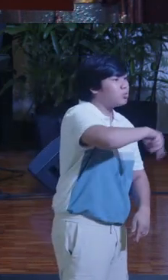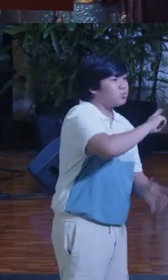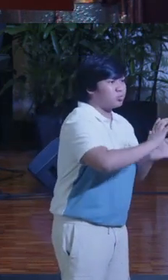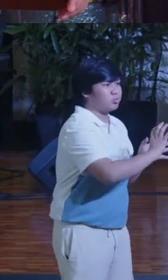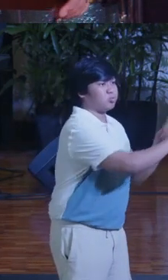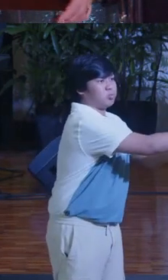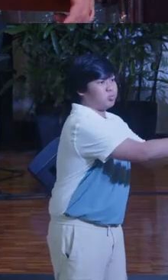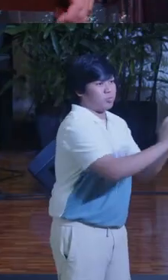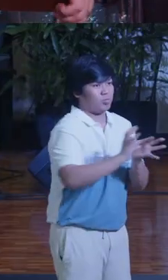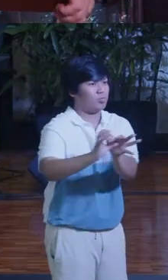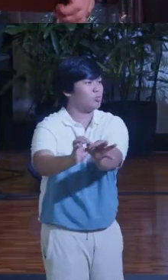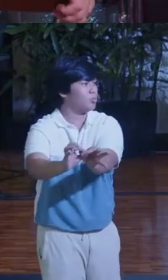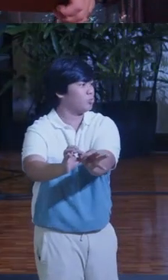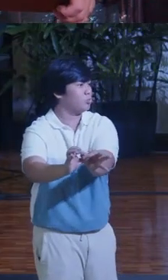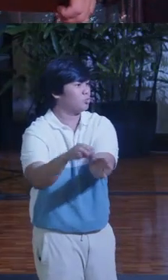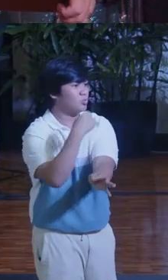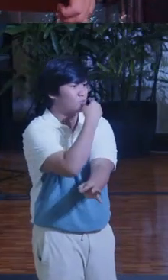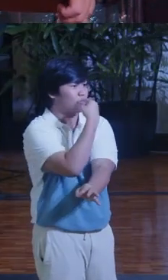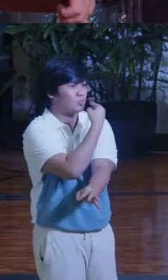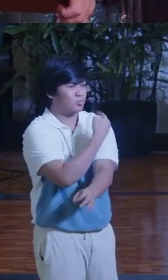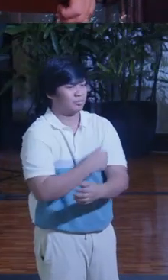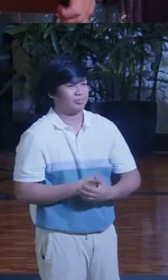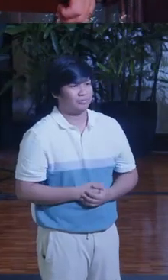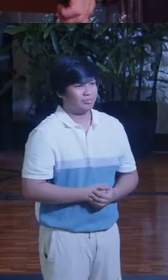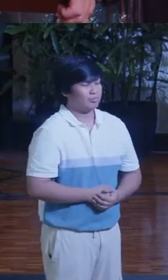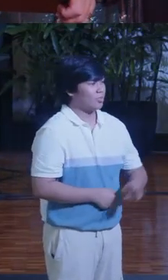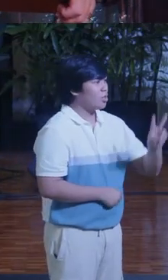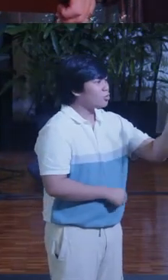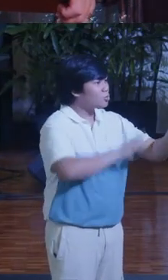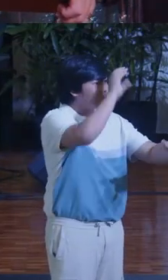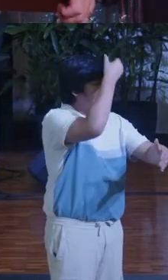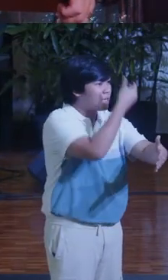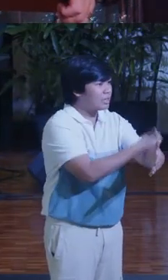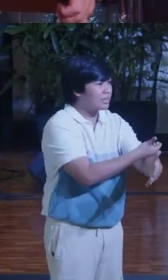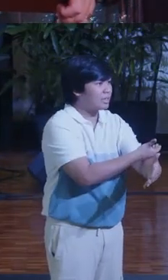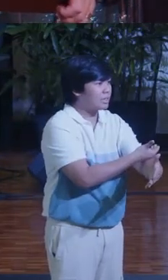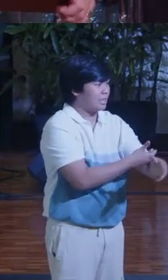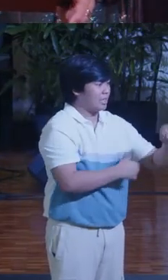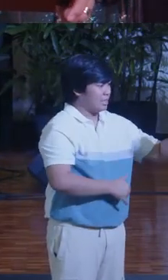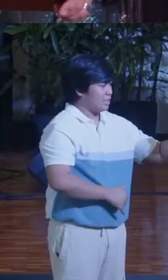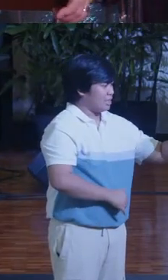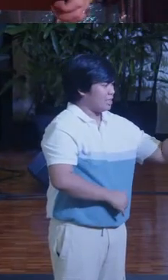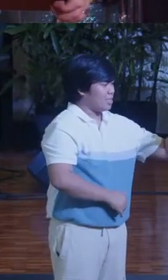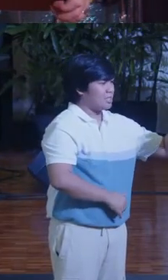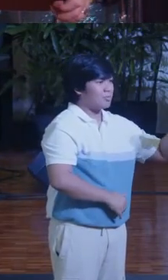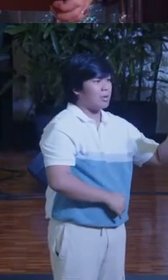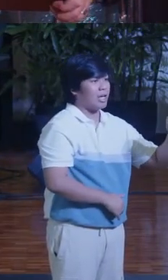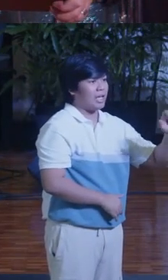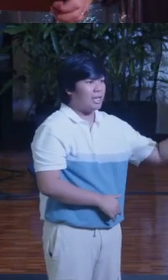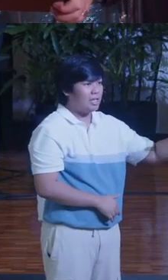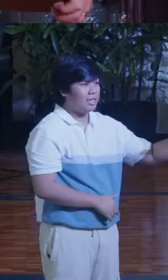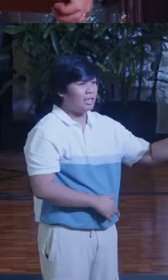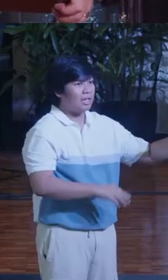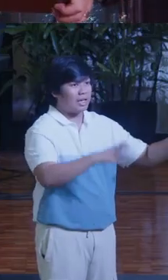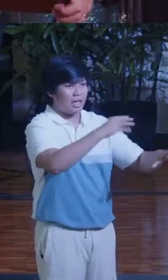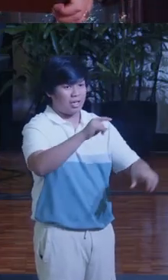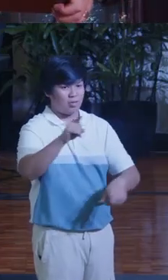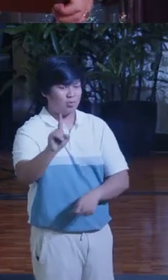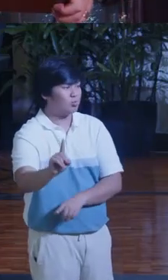Ang ilustrasyon, 2 anak na nagmula sa 2 babae na